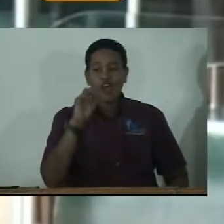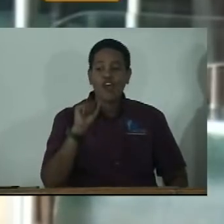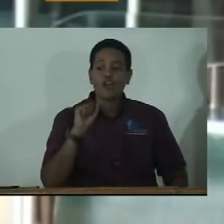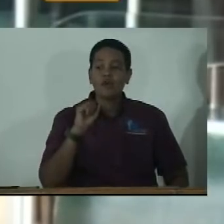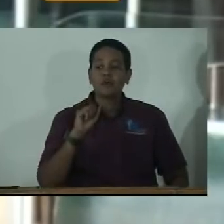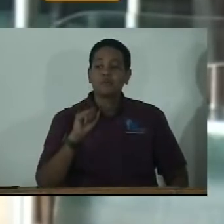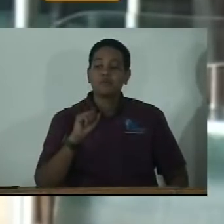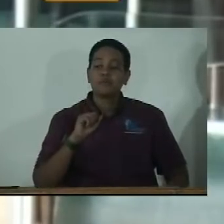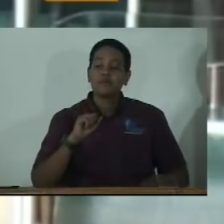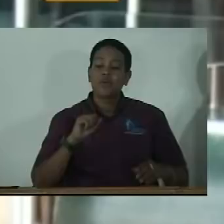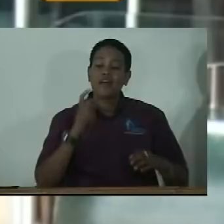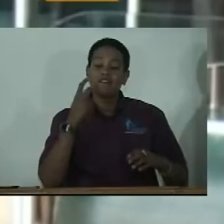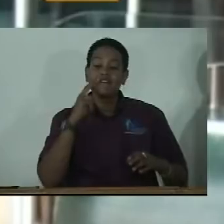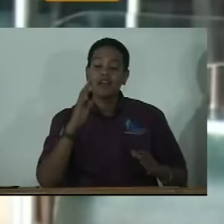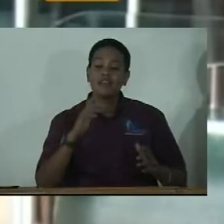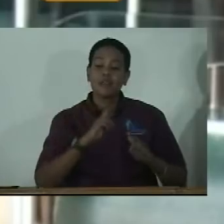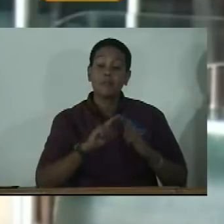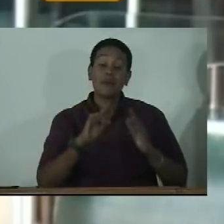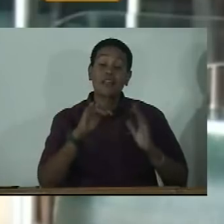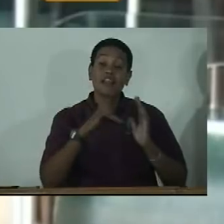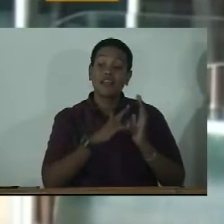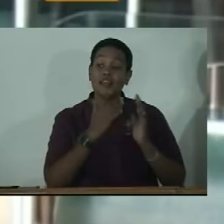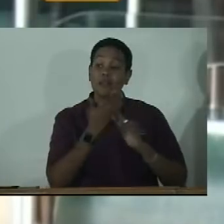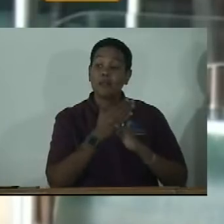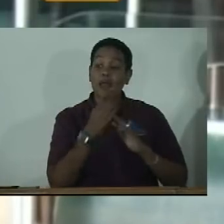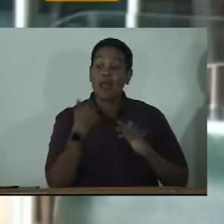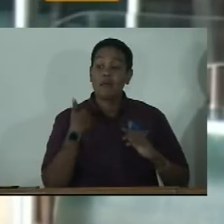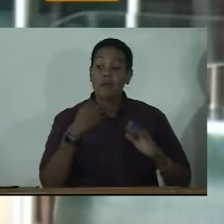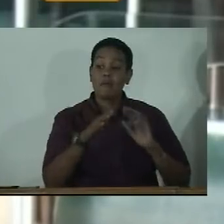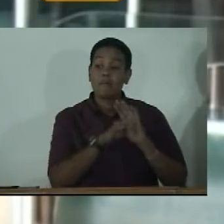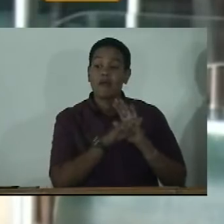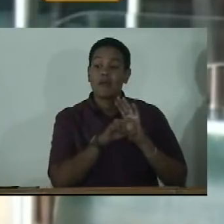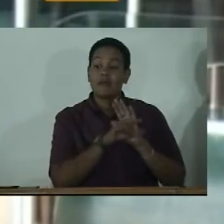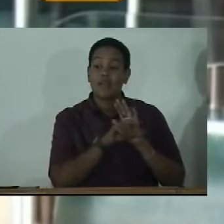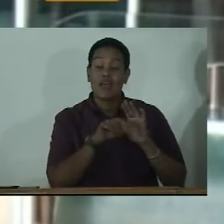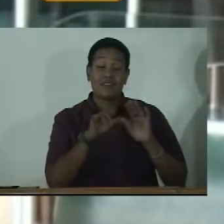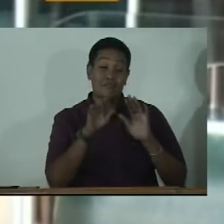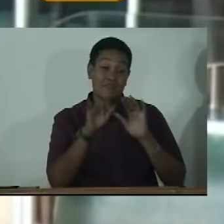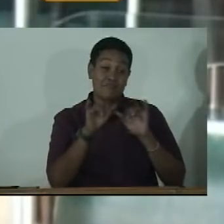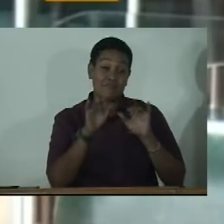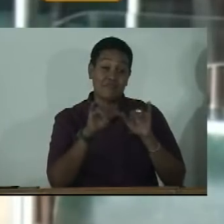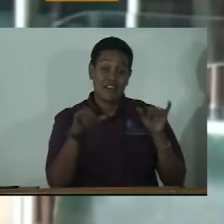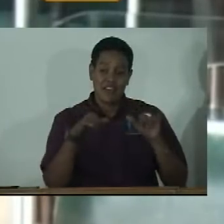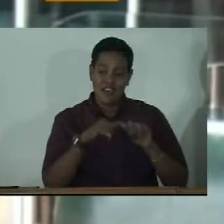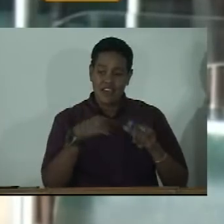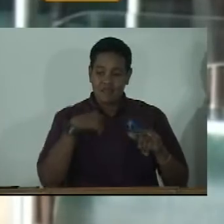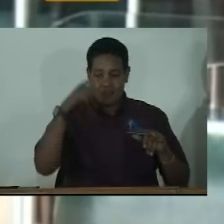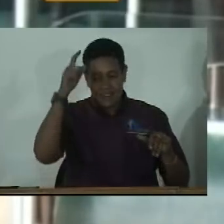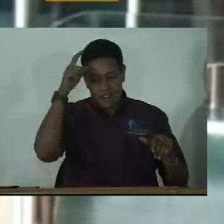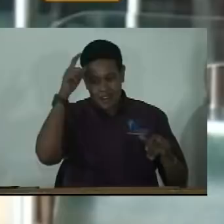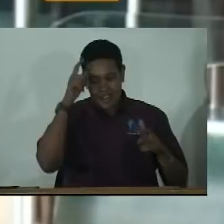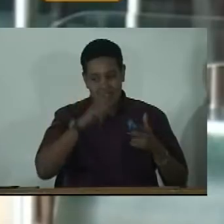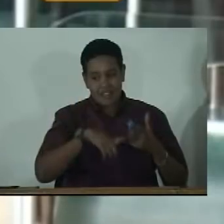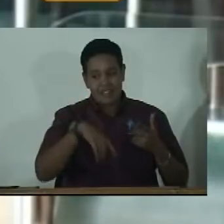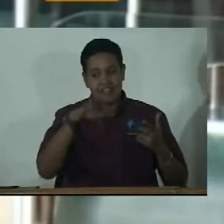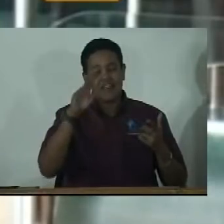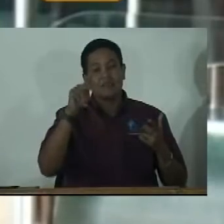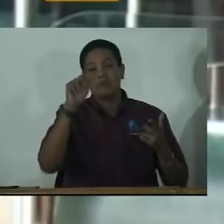the interim, I'm a backyard gardener with my lettuce and my kale and my